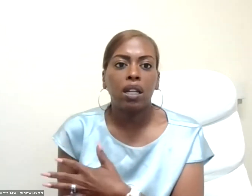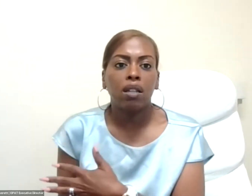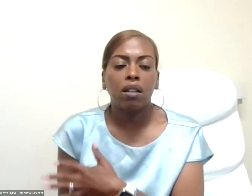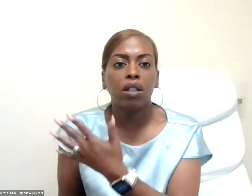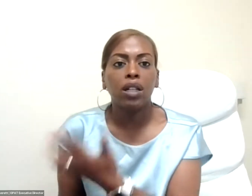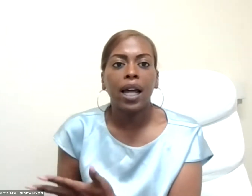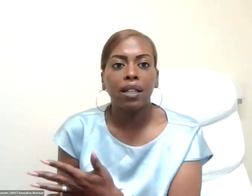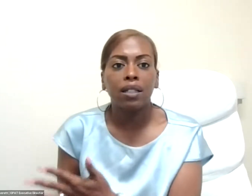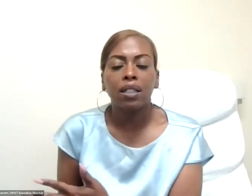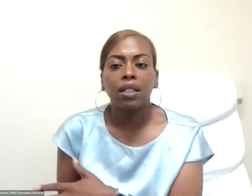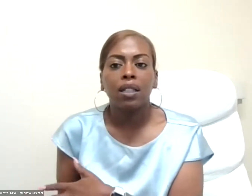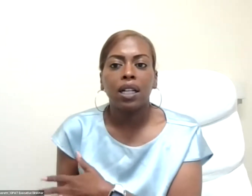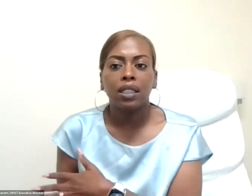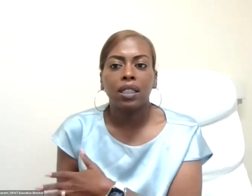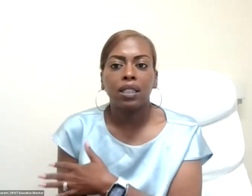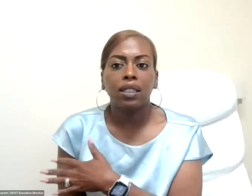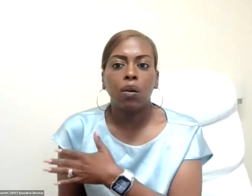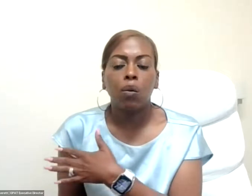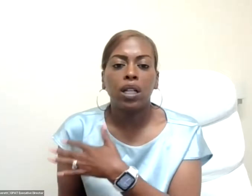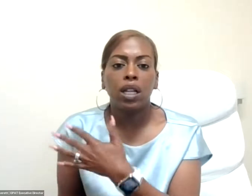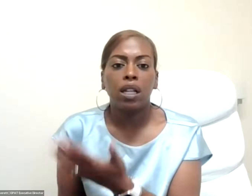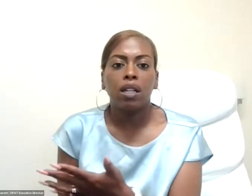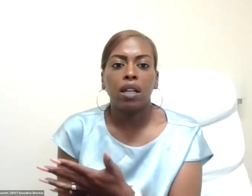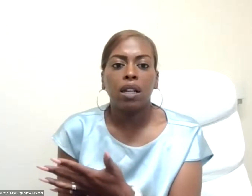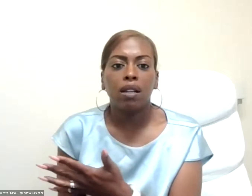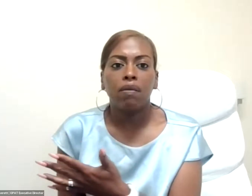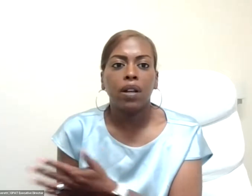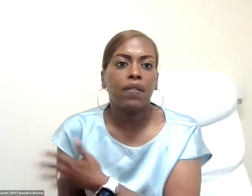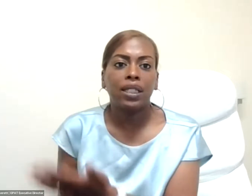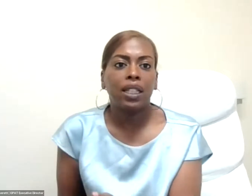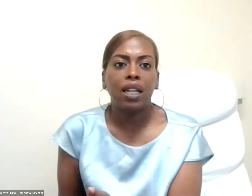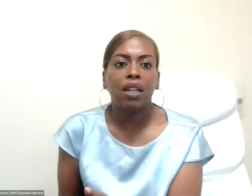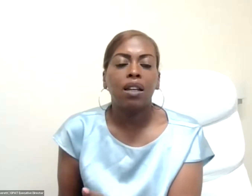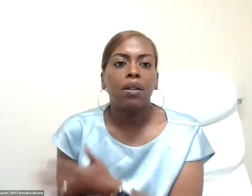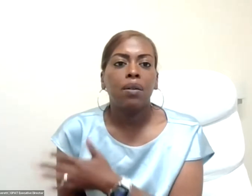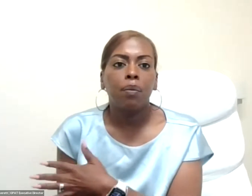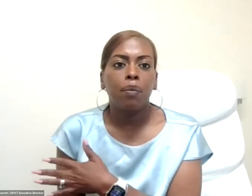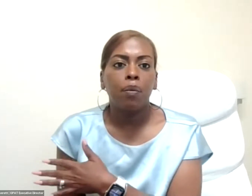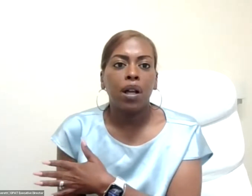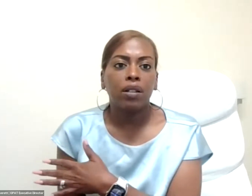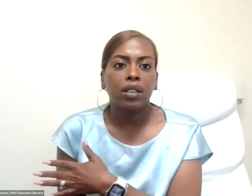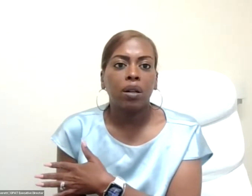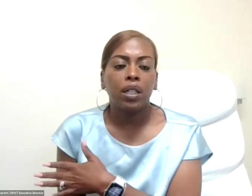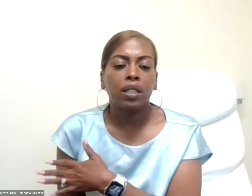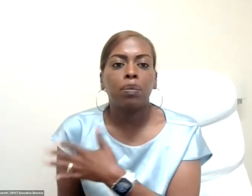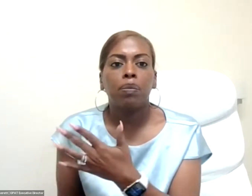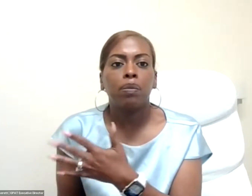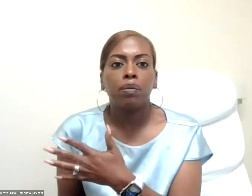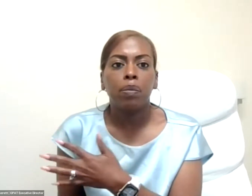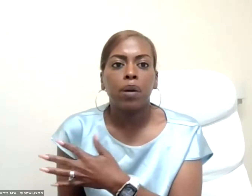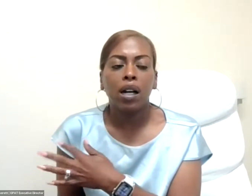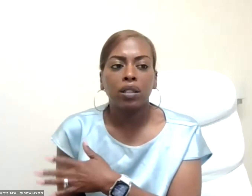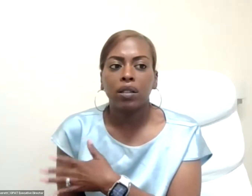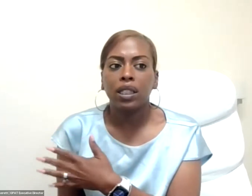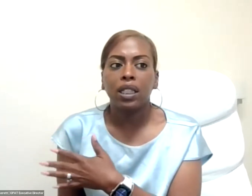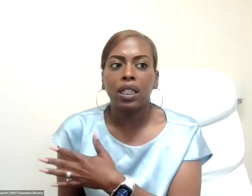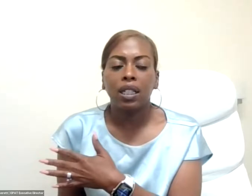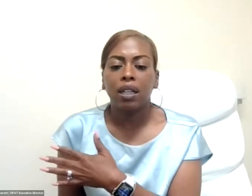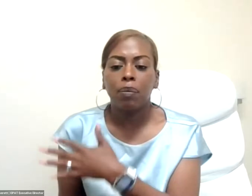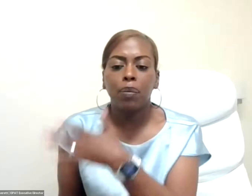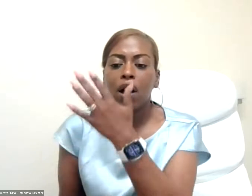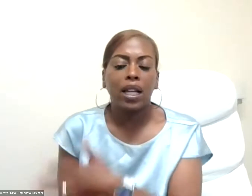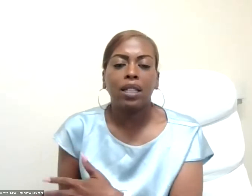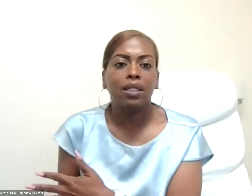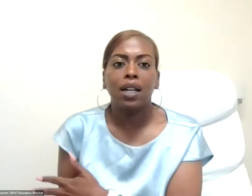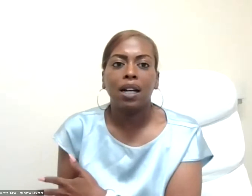we can look at that says that we can investigate. Whether someone is parked or